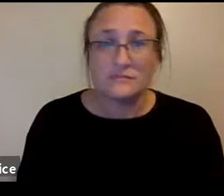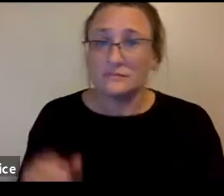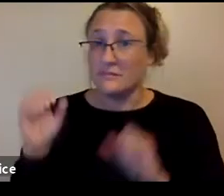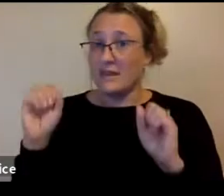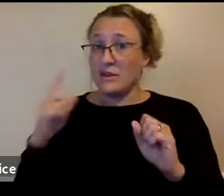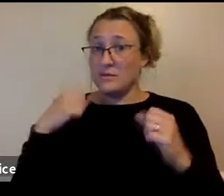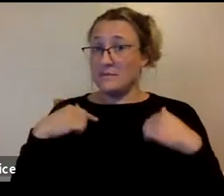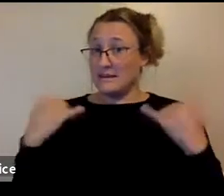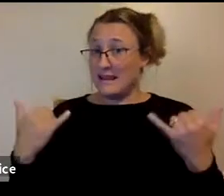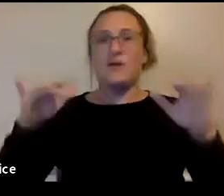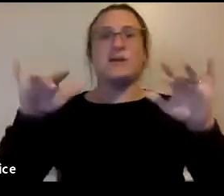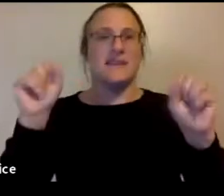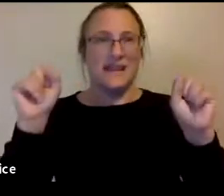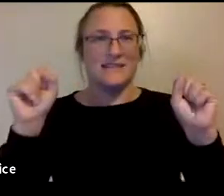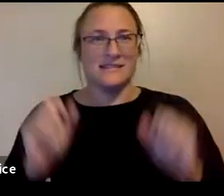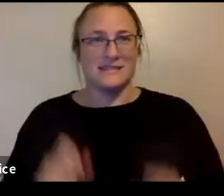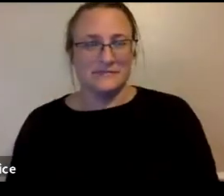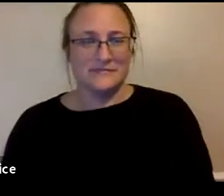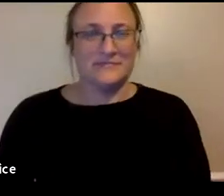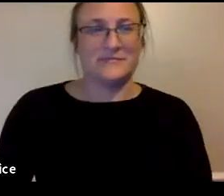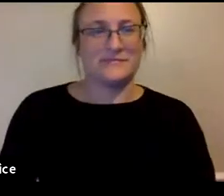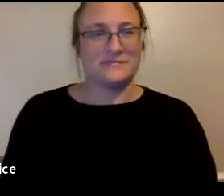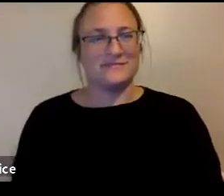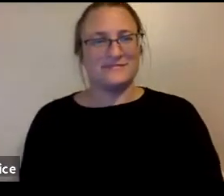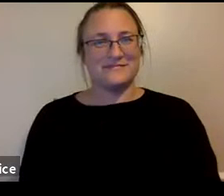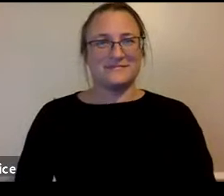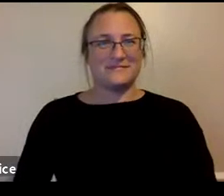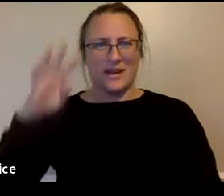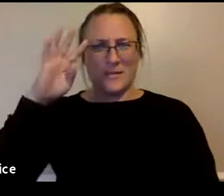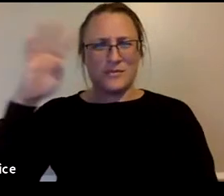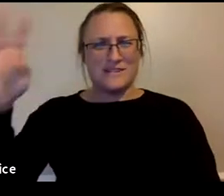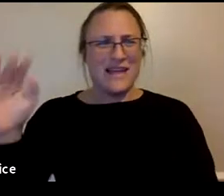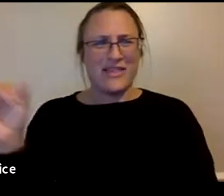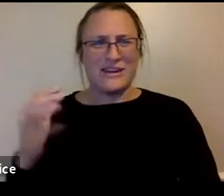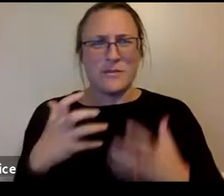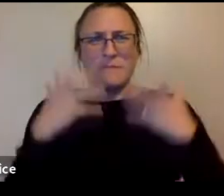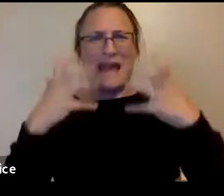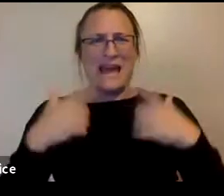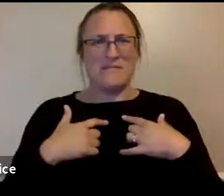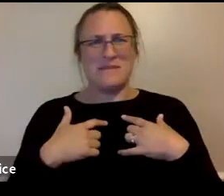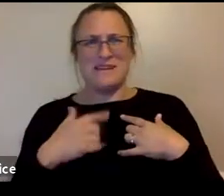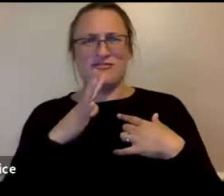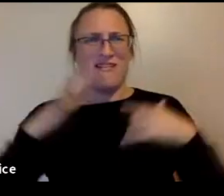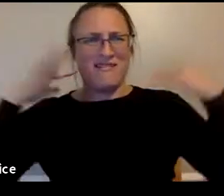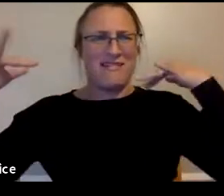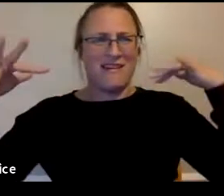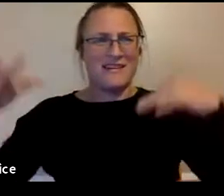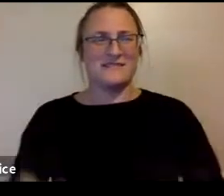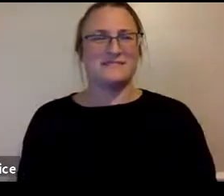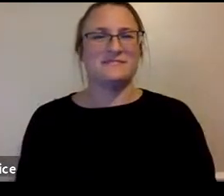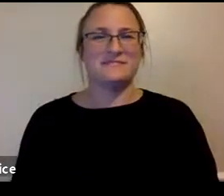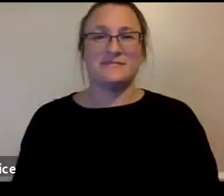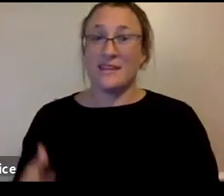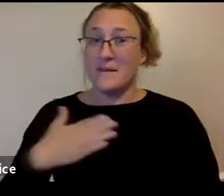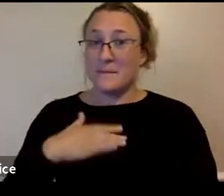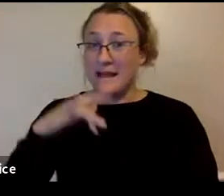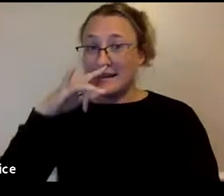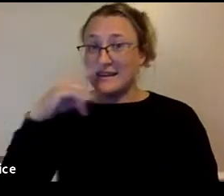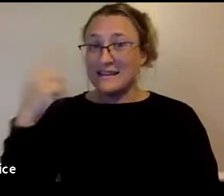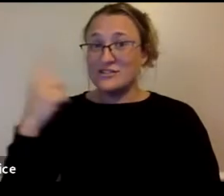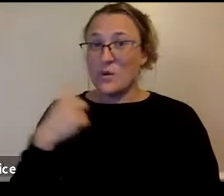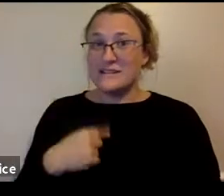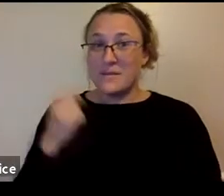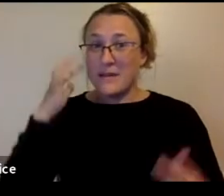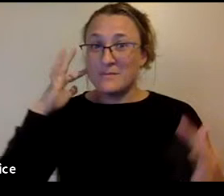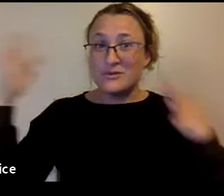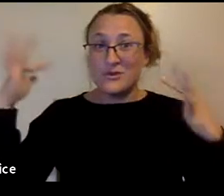me now? Yes. So Okay. you pretend you're mad at me and you'll come. My kids are always telling me that I'm too